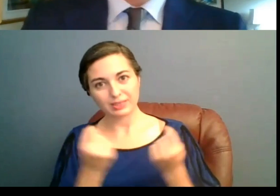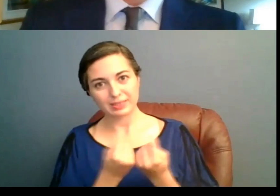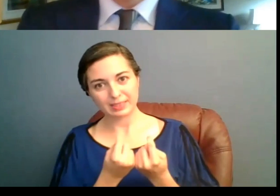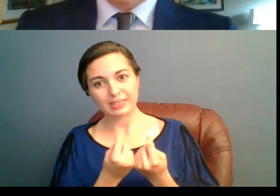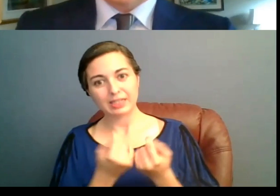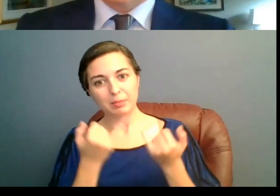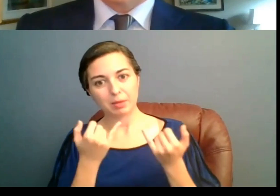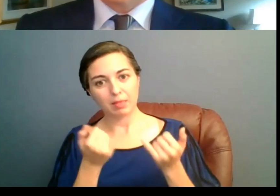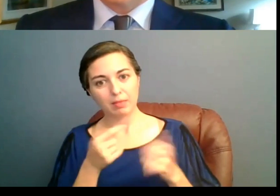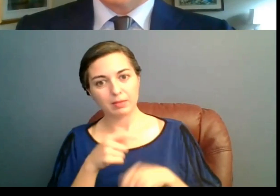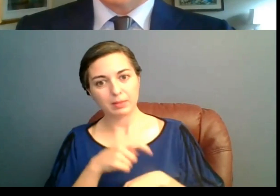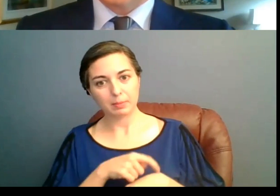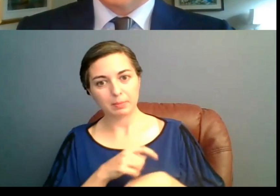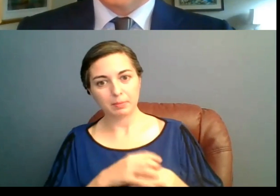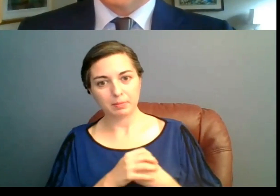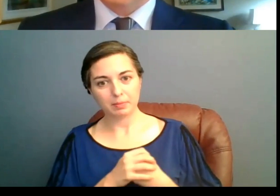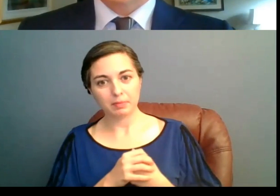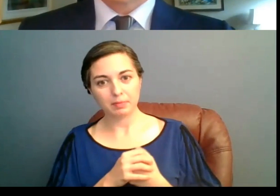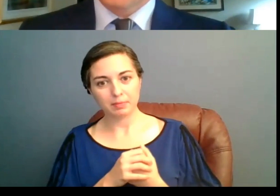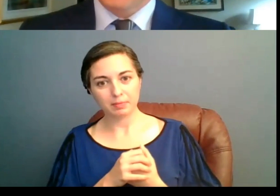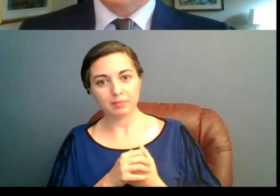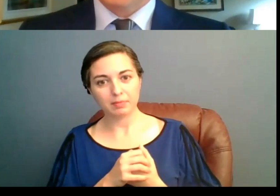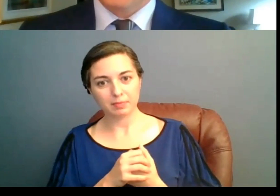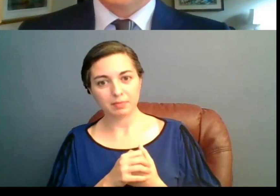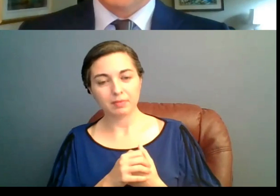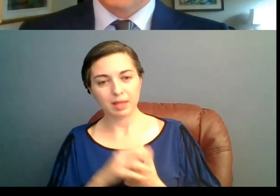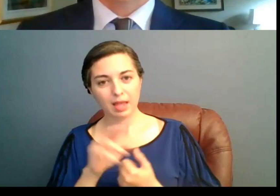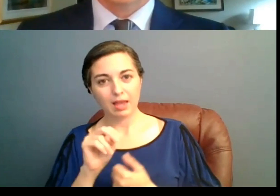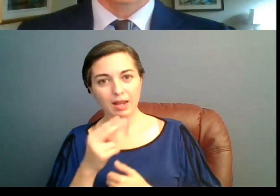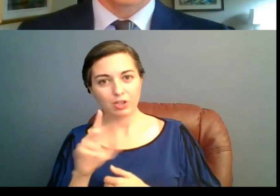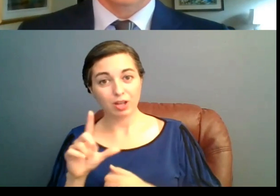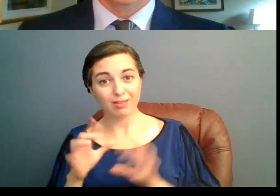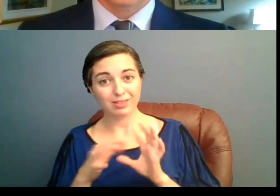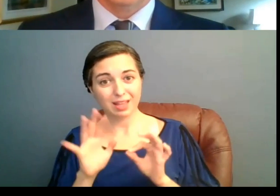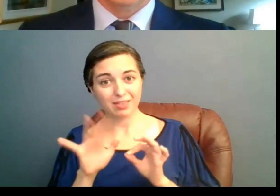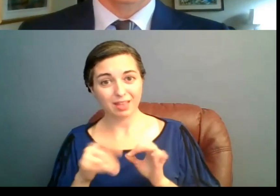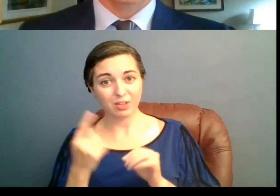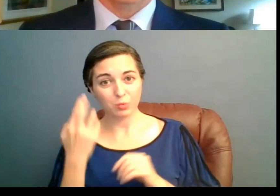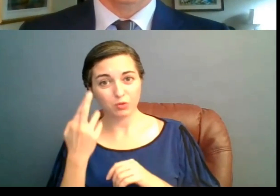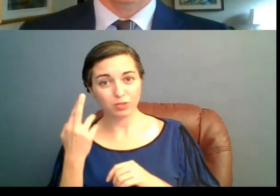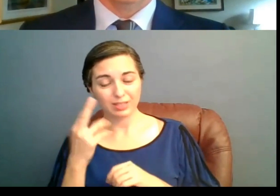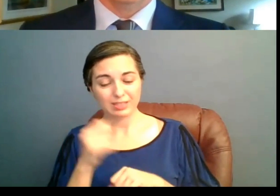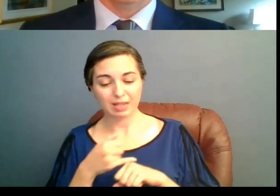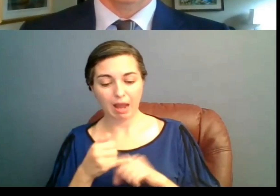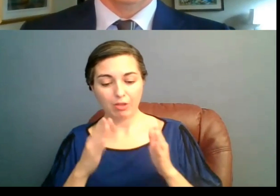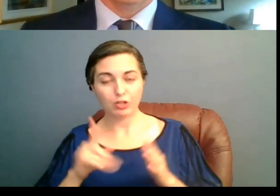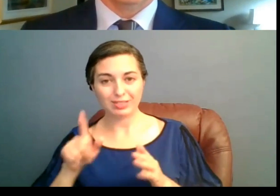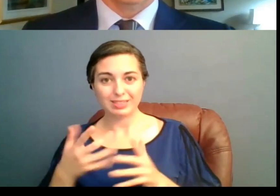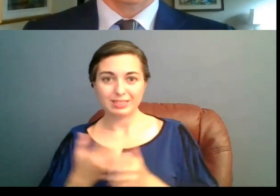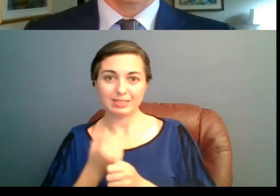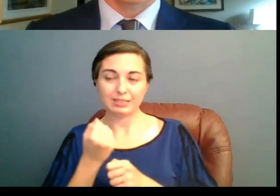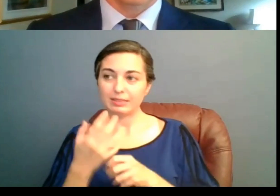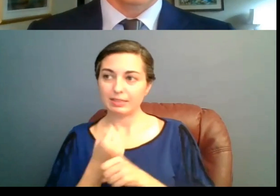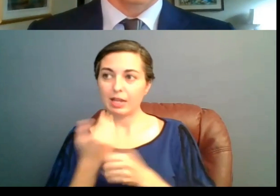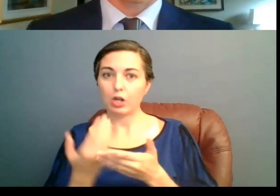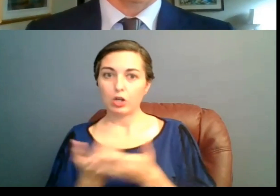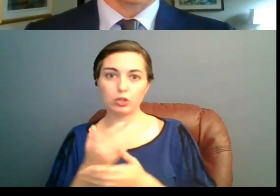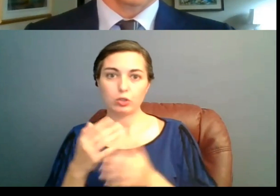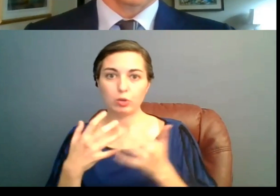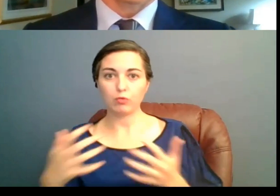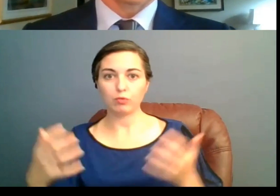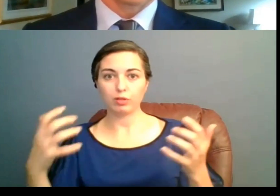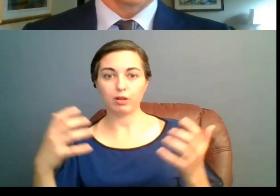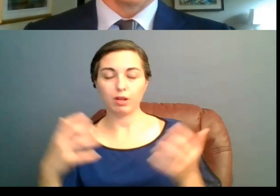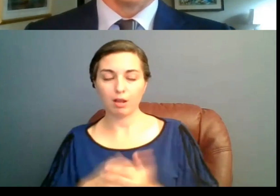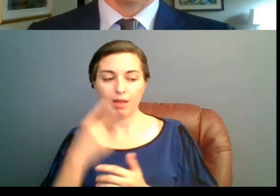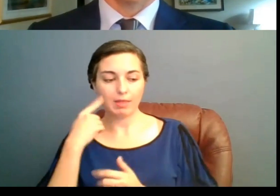at this point. And the NHL has said that, and that's part of the reason why the Islanders needed to get a new arena. I think the most special part about it